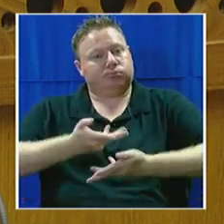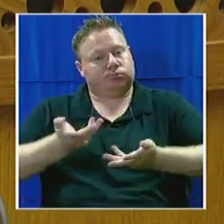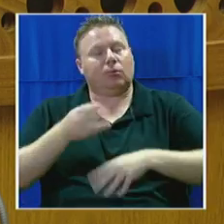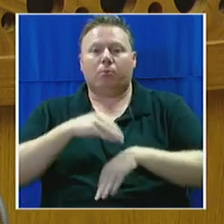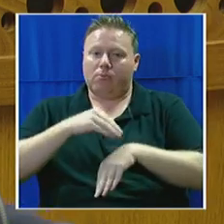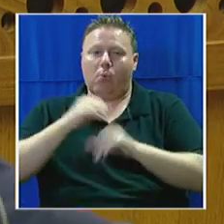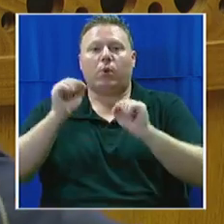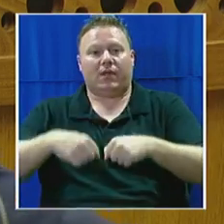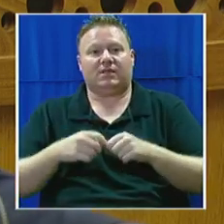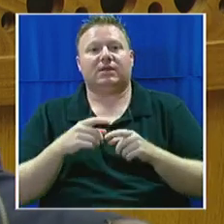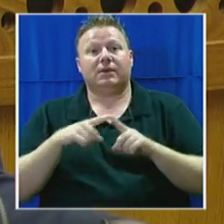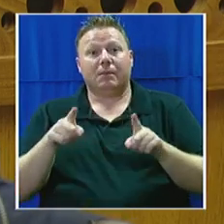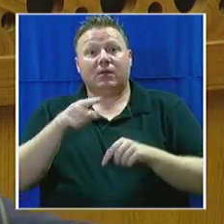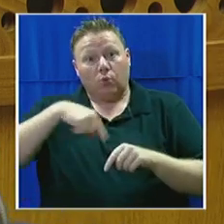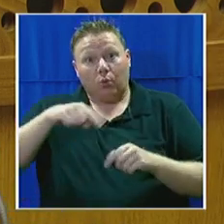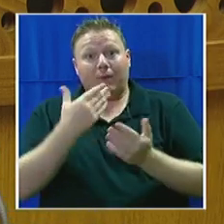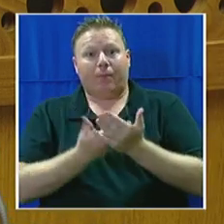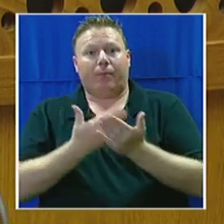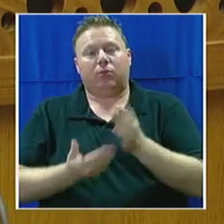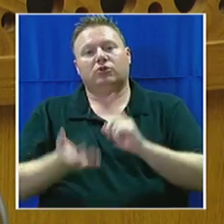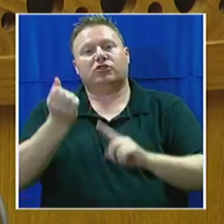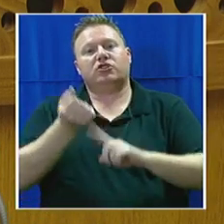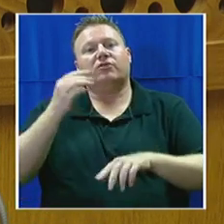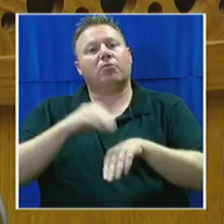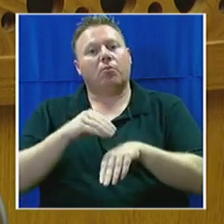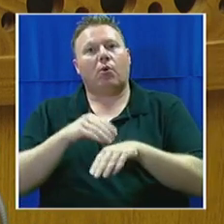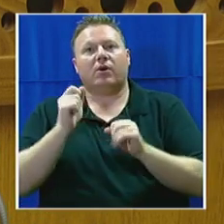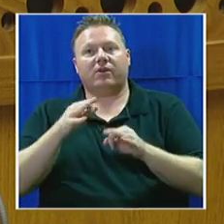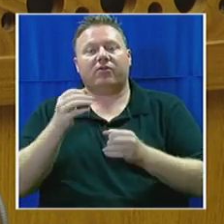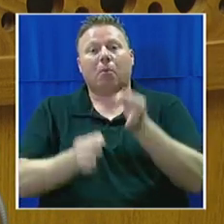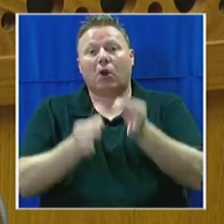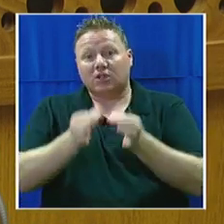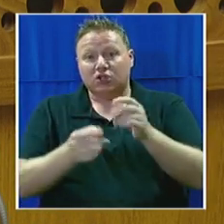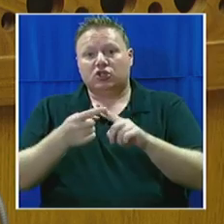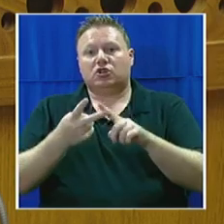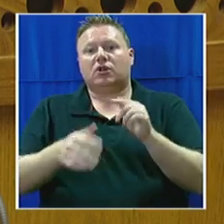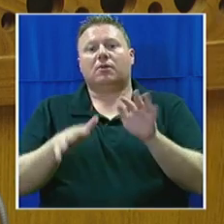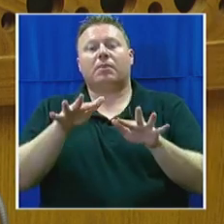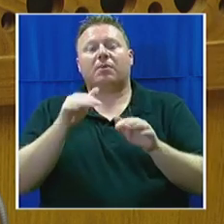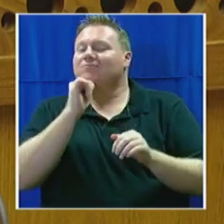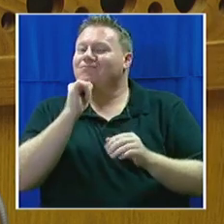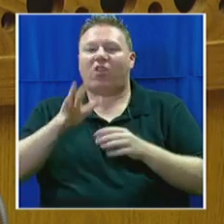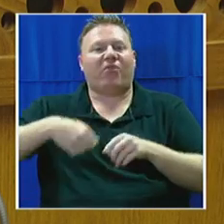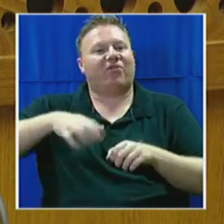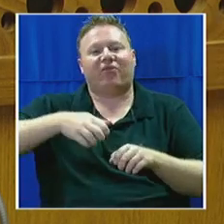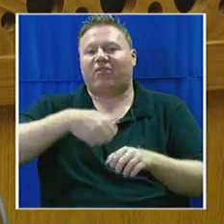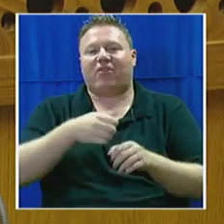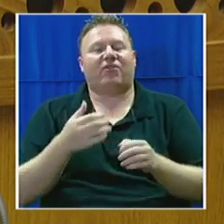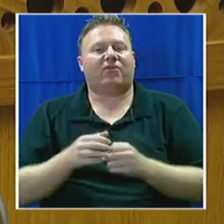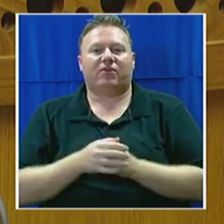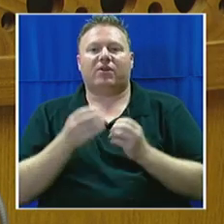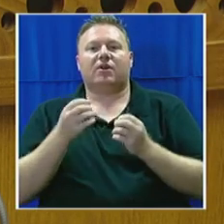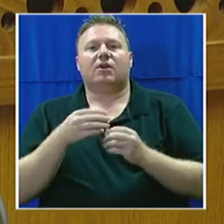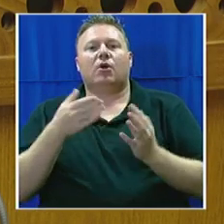communities, we would have been able to achieve much more if politicians and officials were not stealing billions of rands through tender fraud